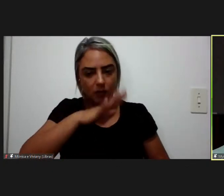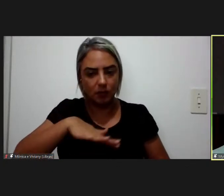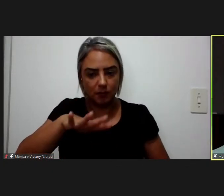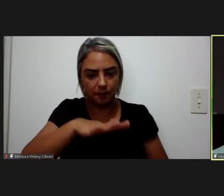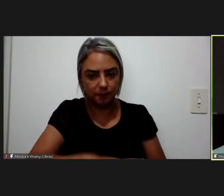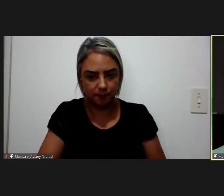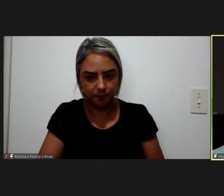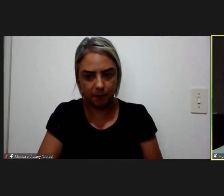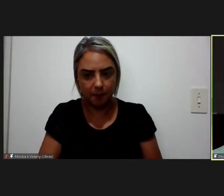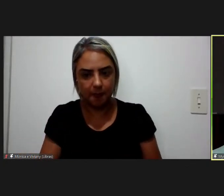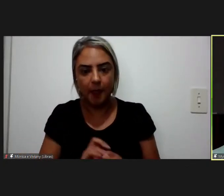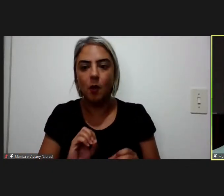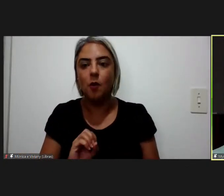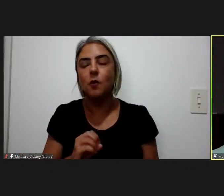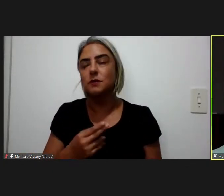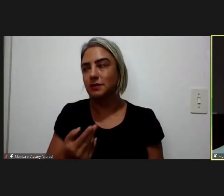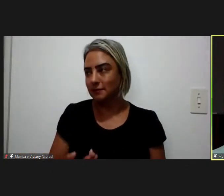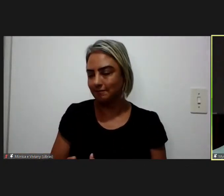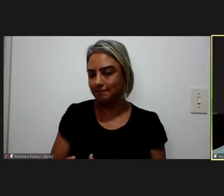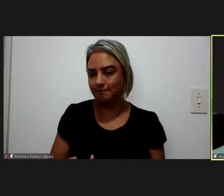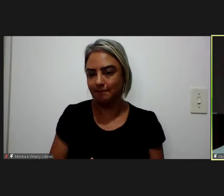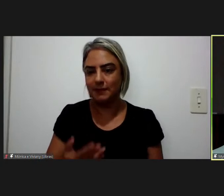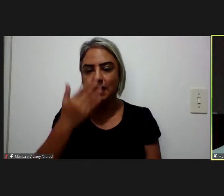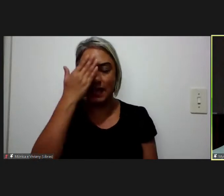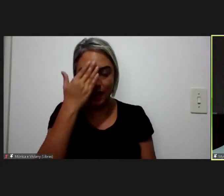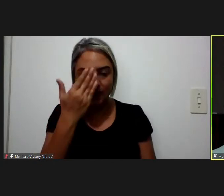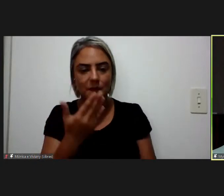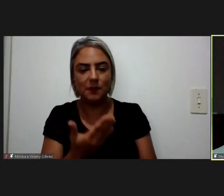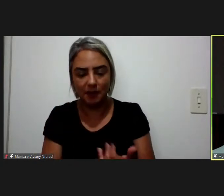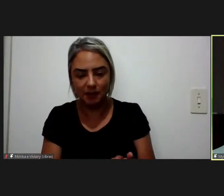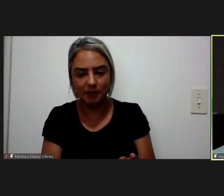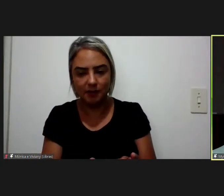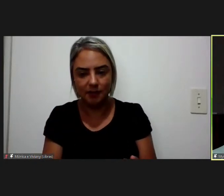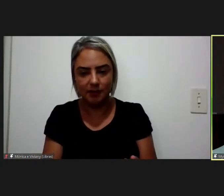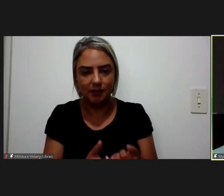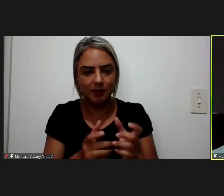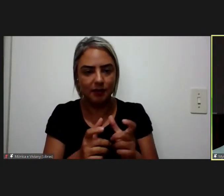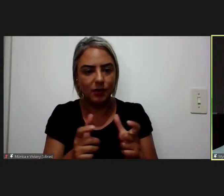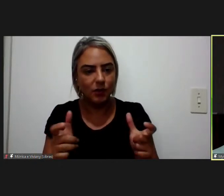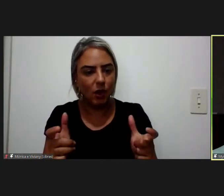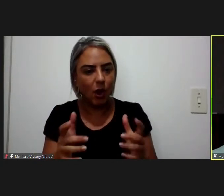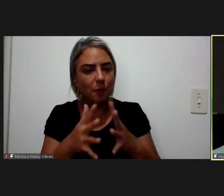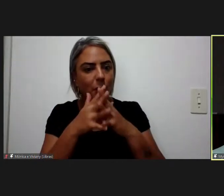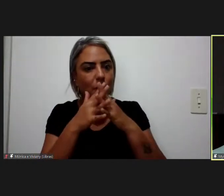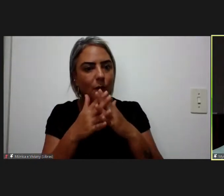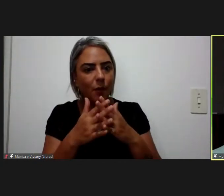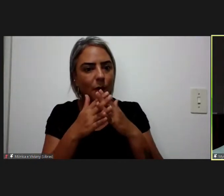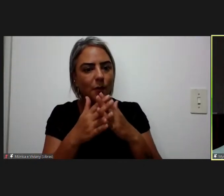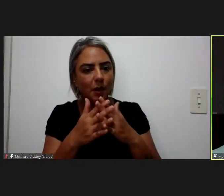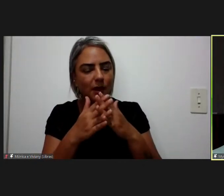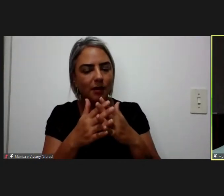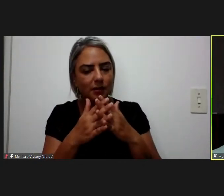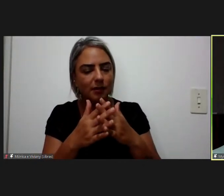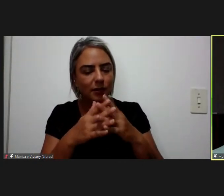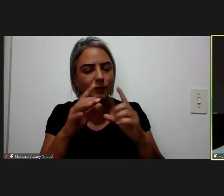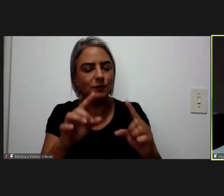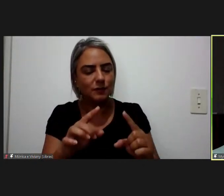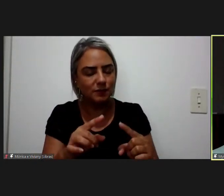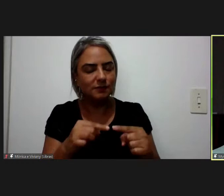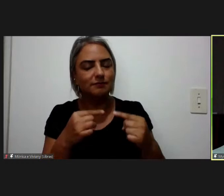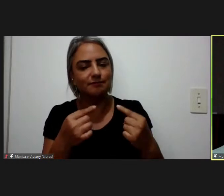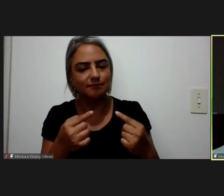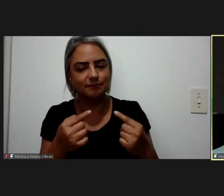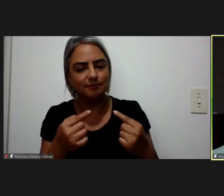services, essentials, and amongst others. That is, we recognize the greatest complexity